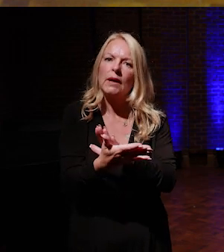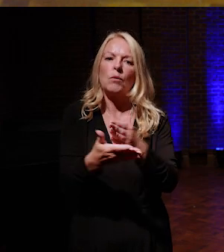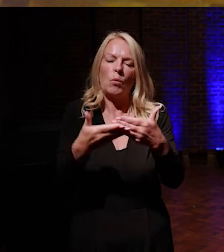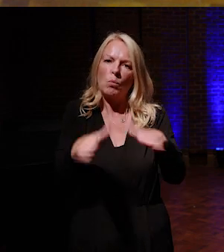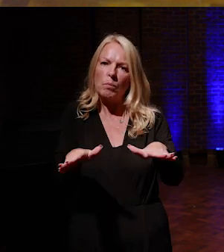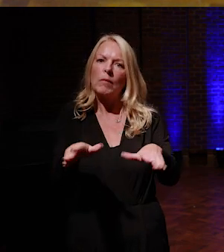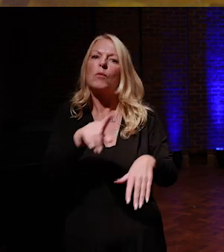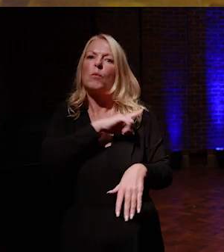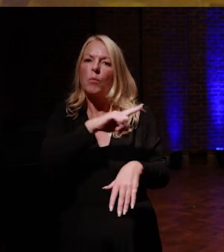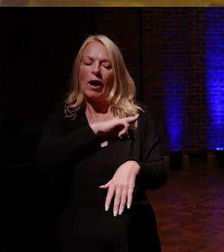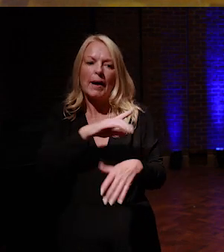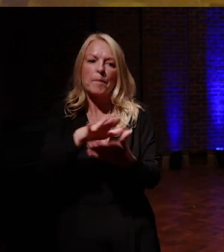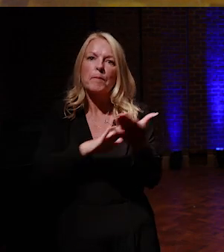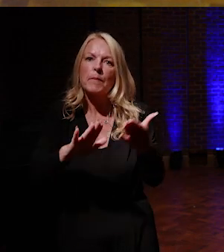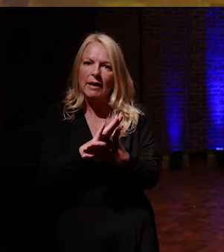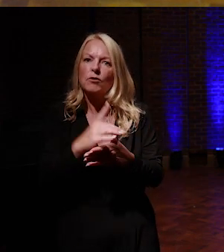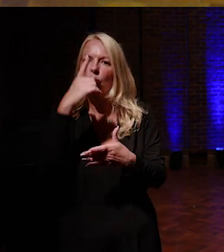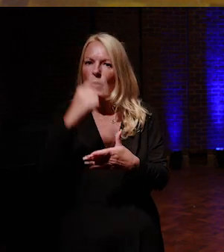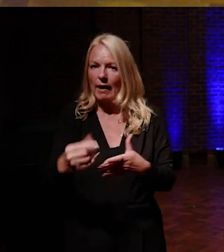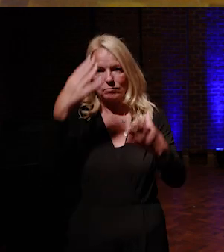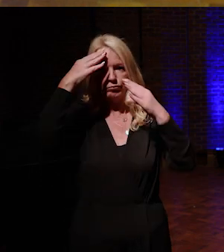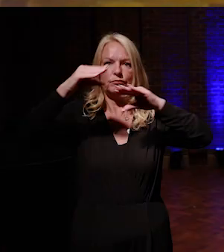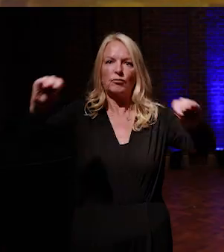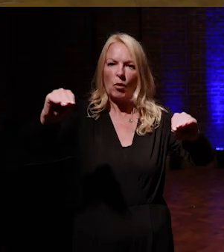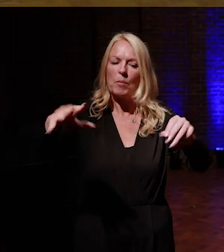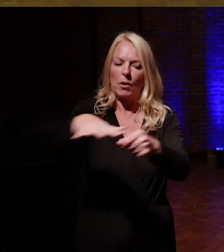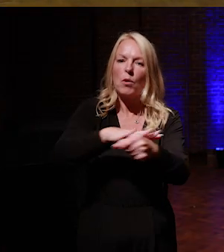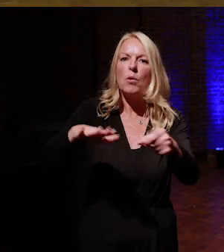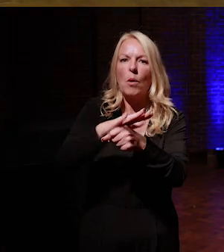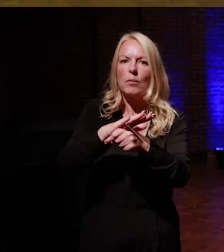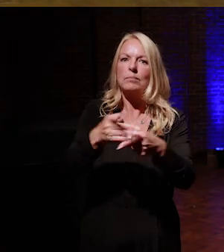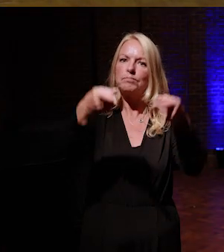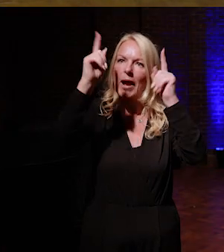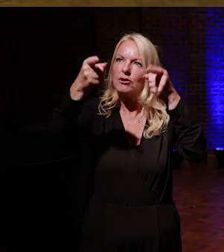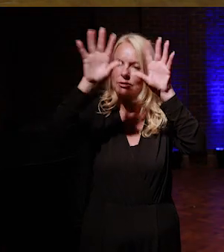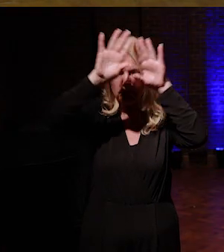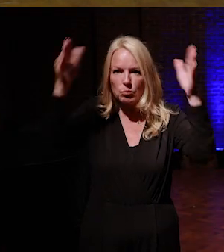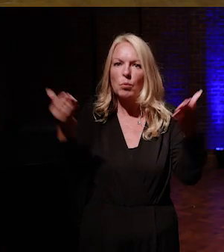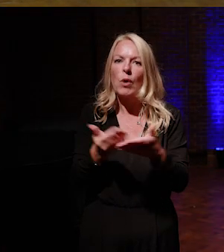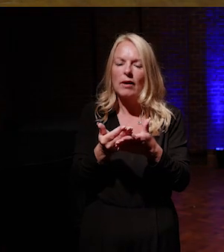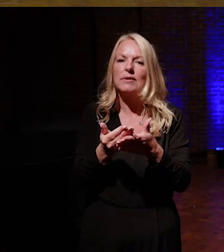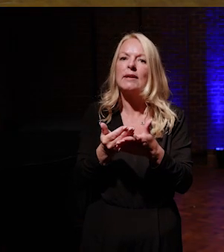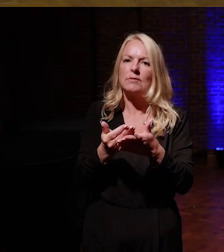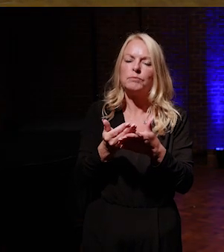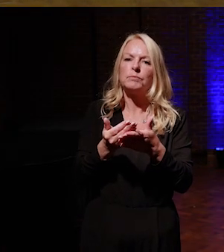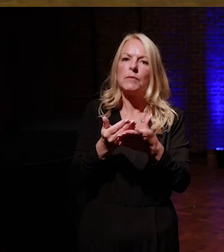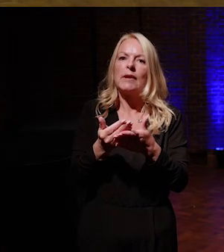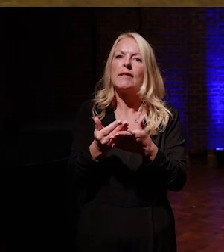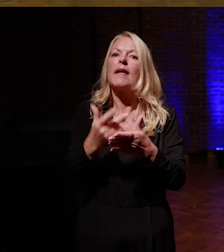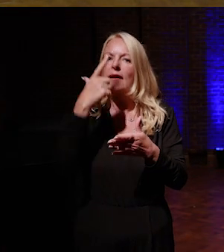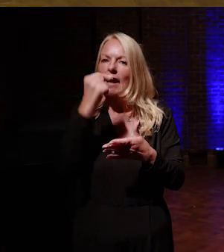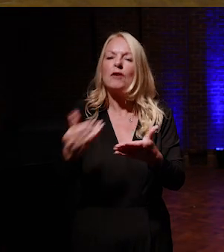Because that way, we can alert local heritage managers across the world so that they can